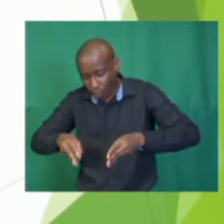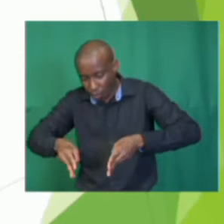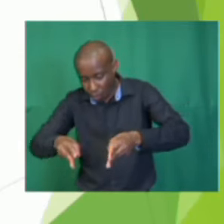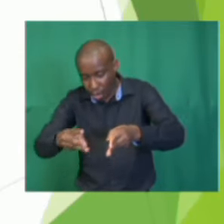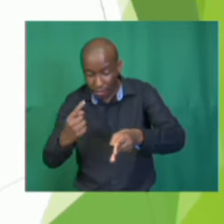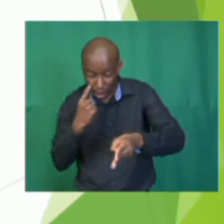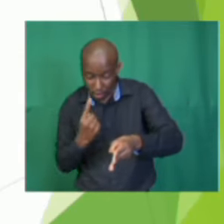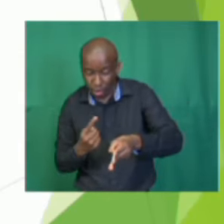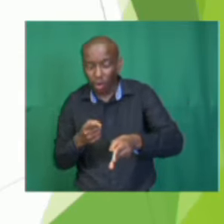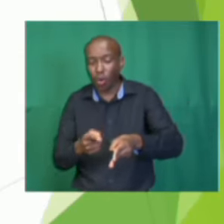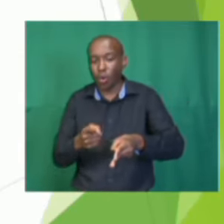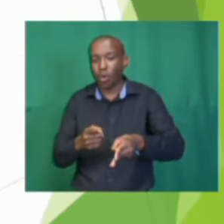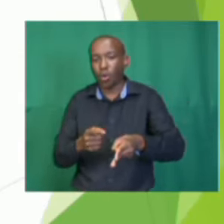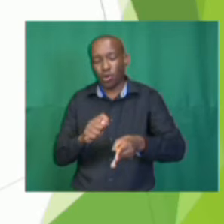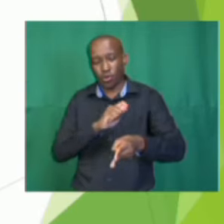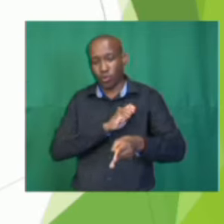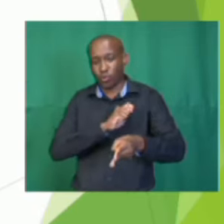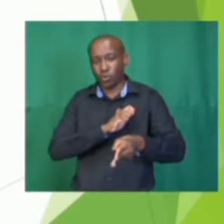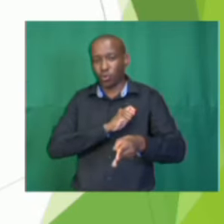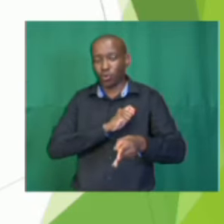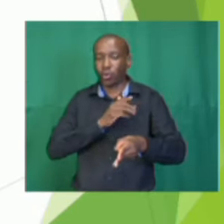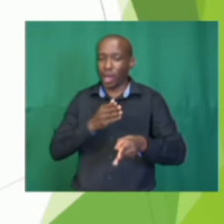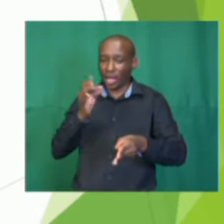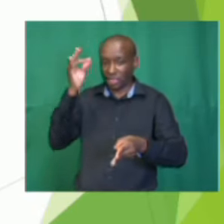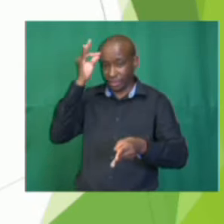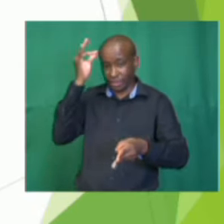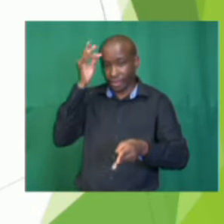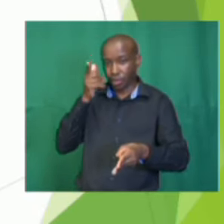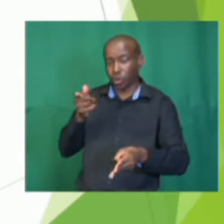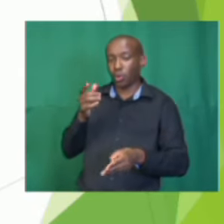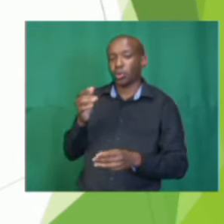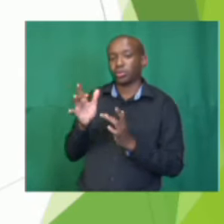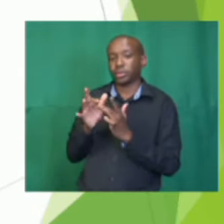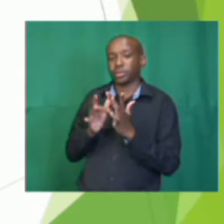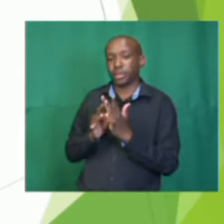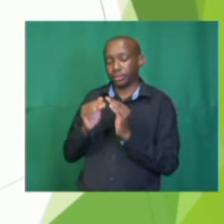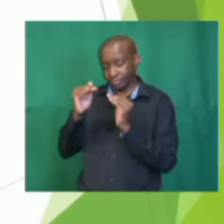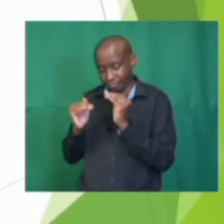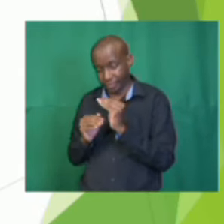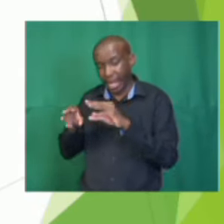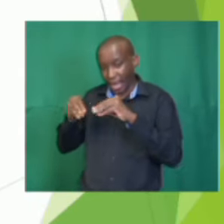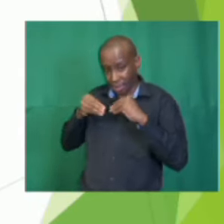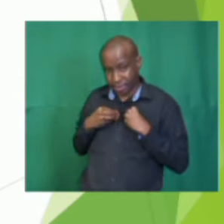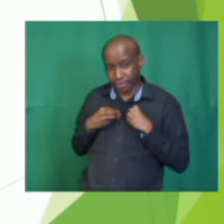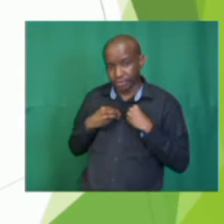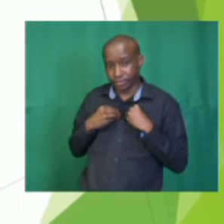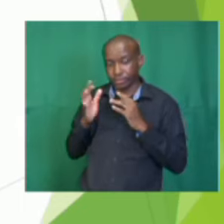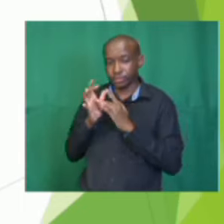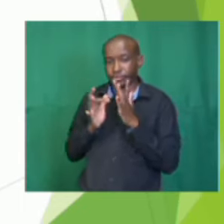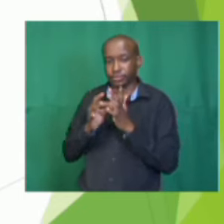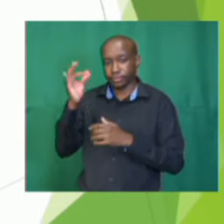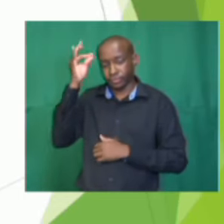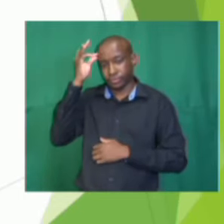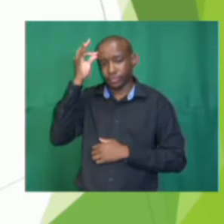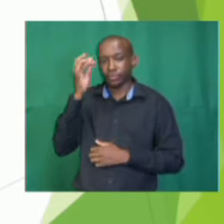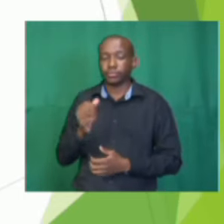the road was a sign or a symbol of submission and accepting Jesus Christ as